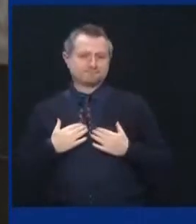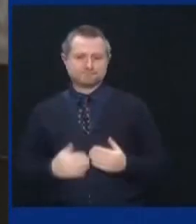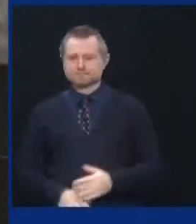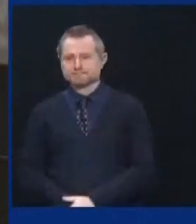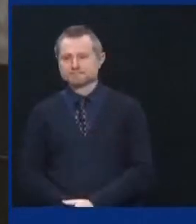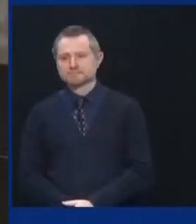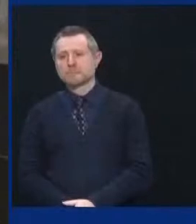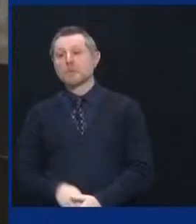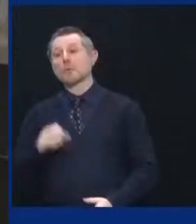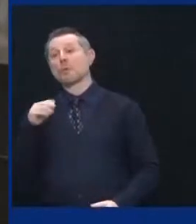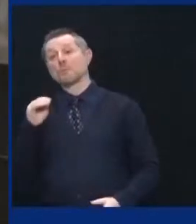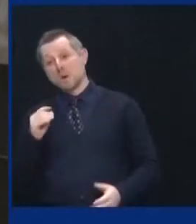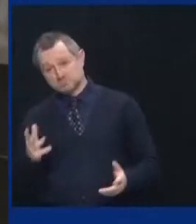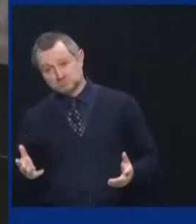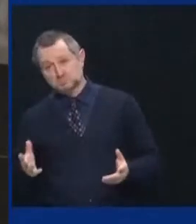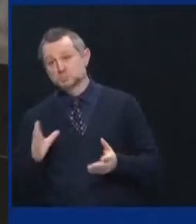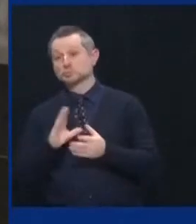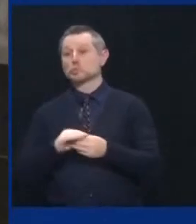Anecdotally,